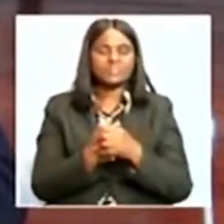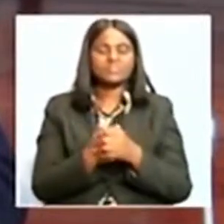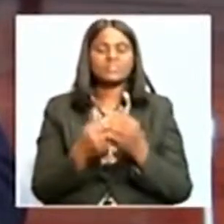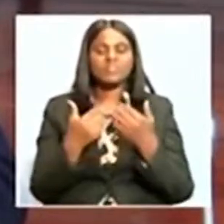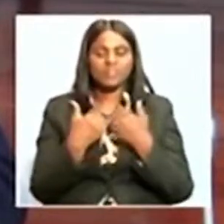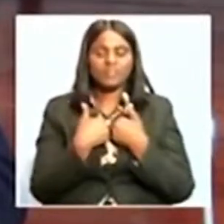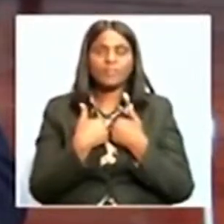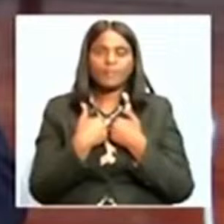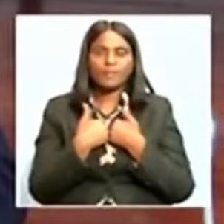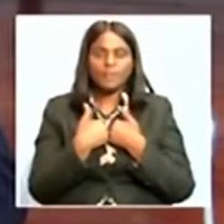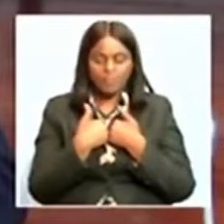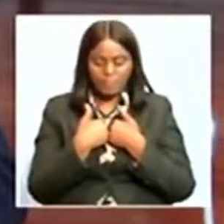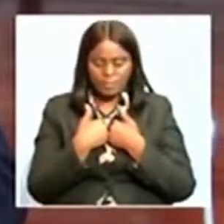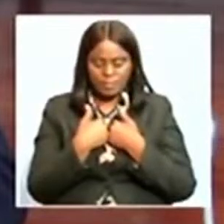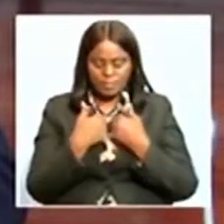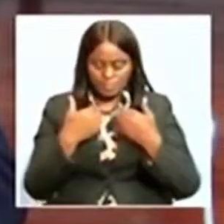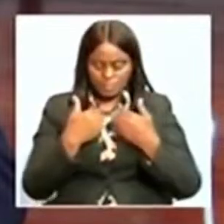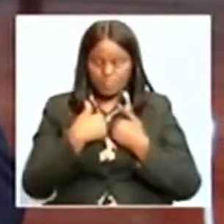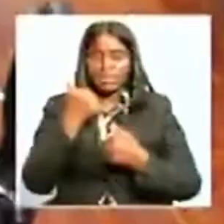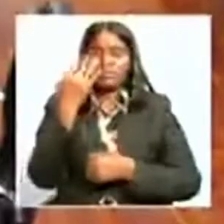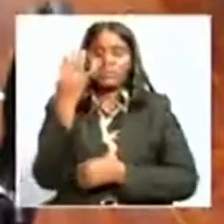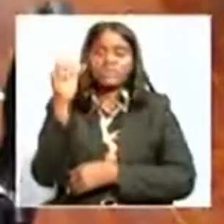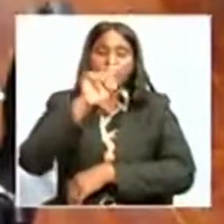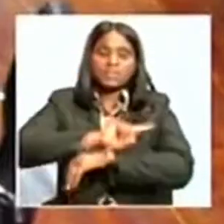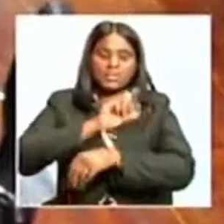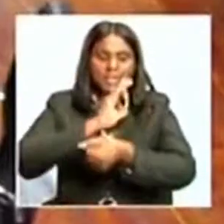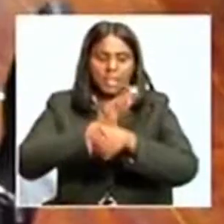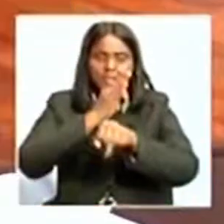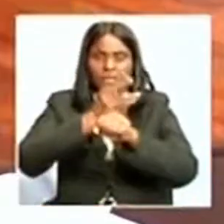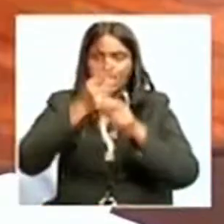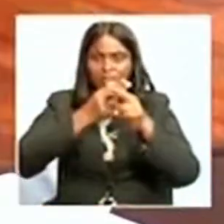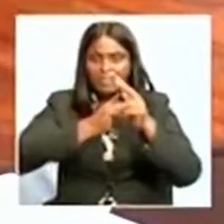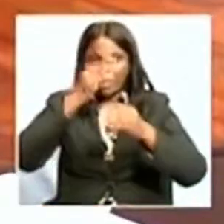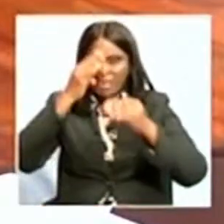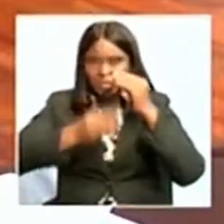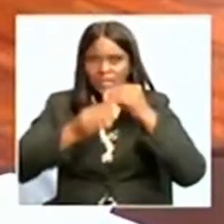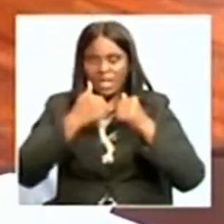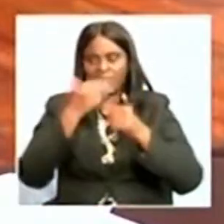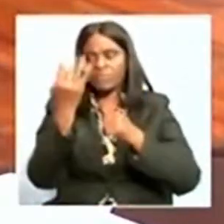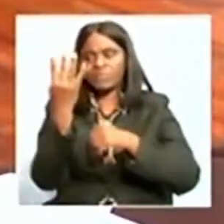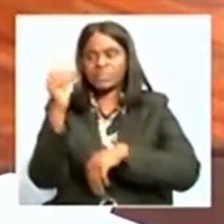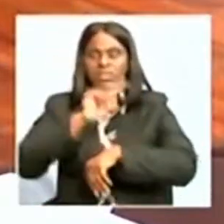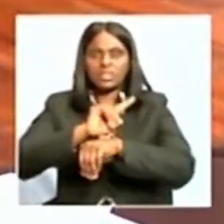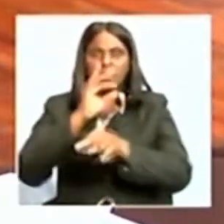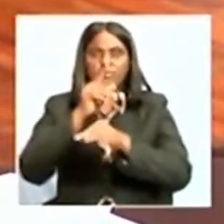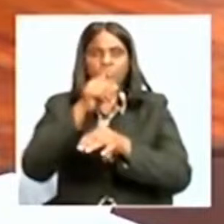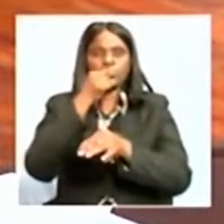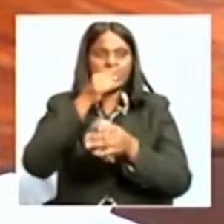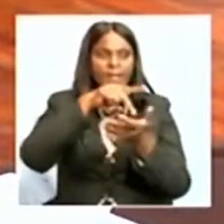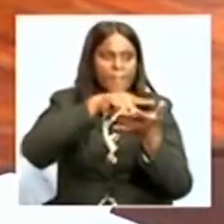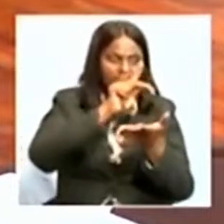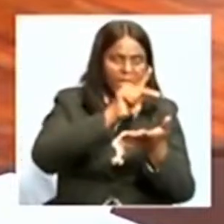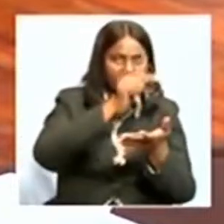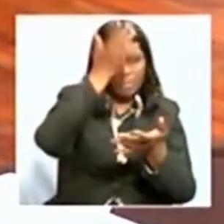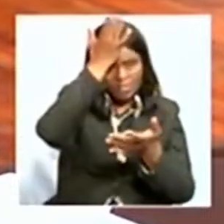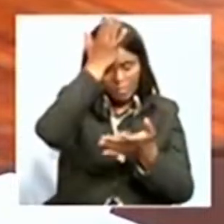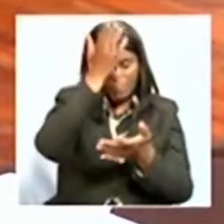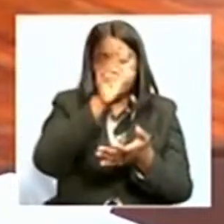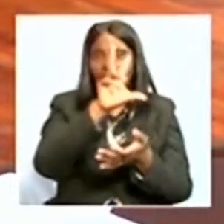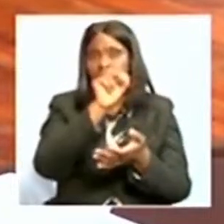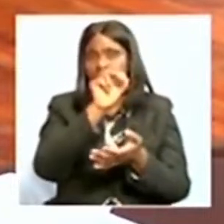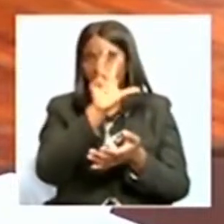is 14 days, is it, after the month end. So if you say your payment is due on the